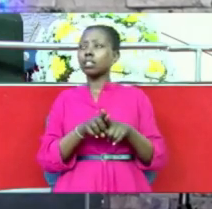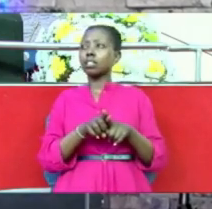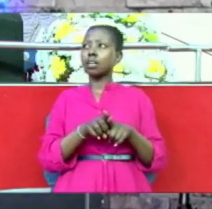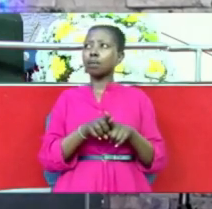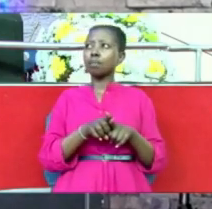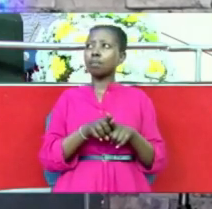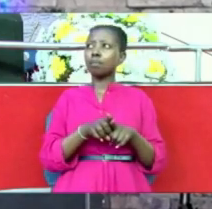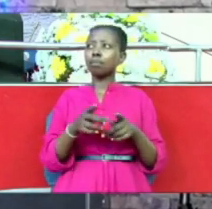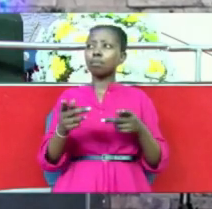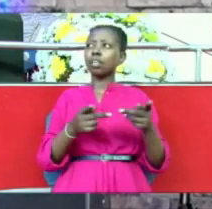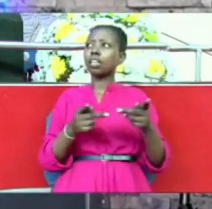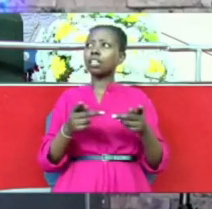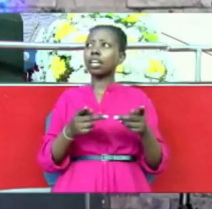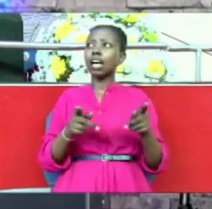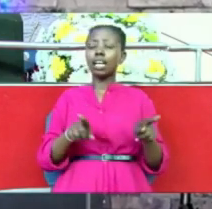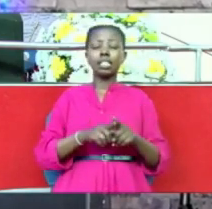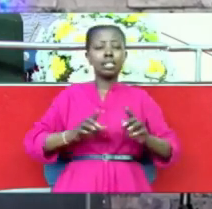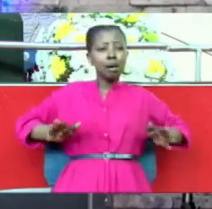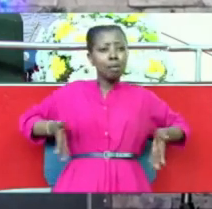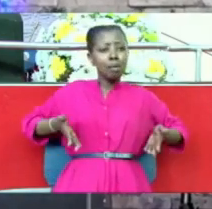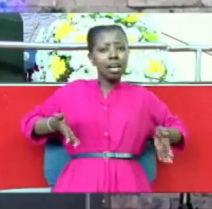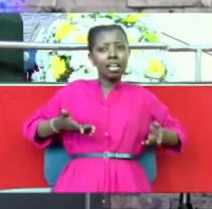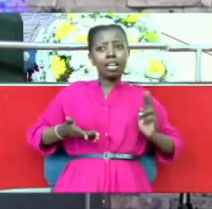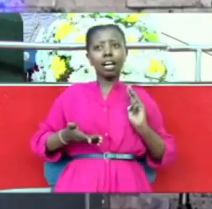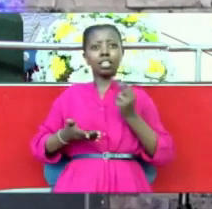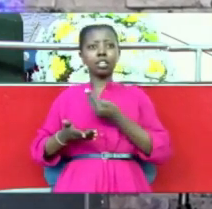and he encouraged us to go to new frontiers,